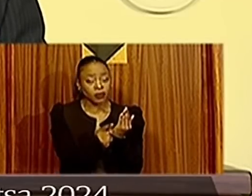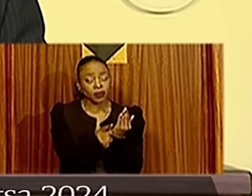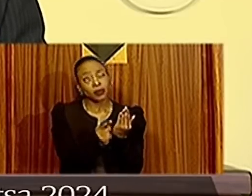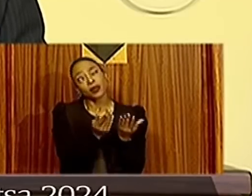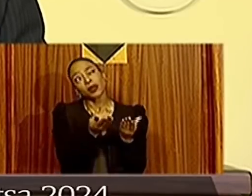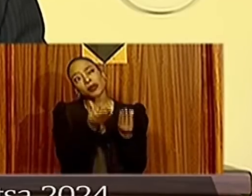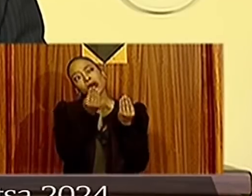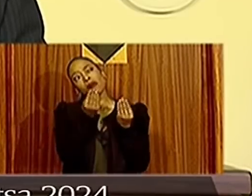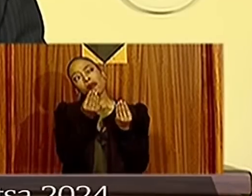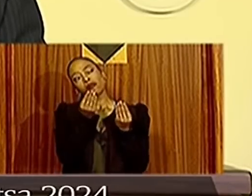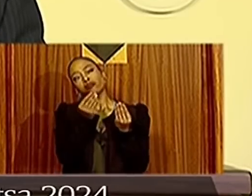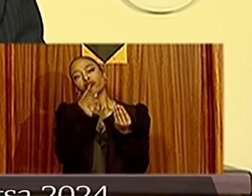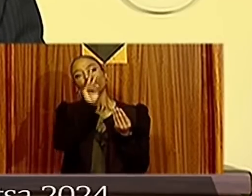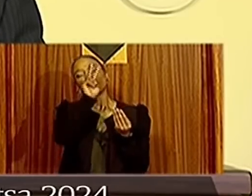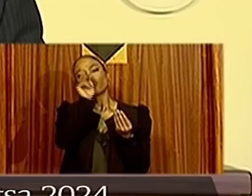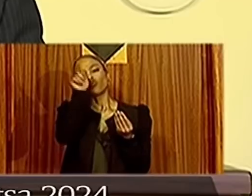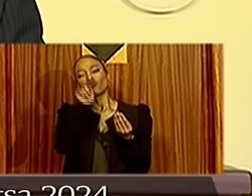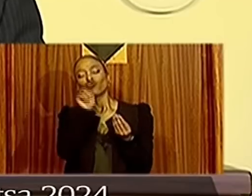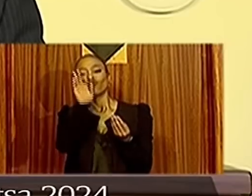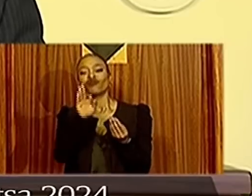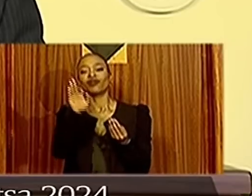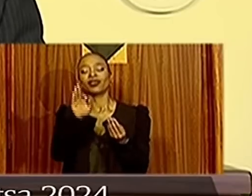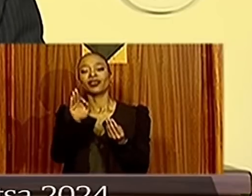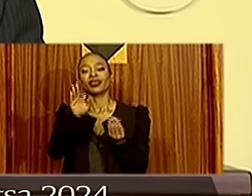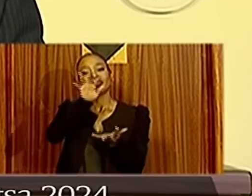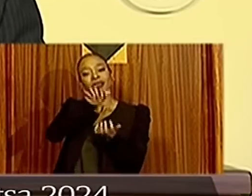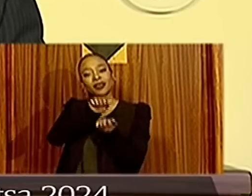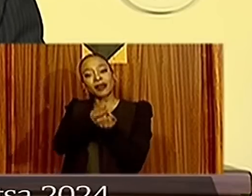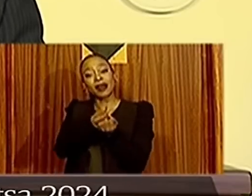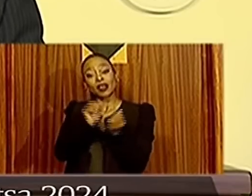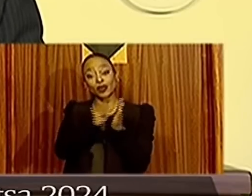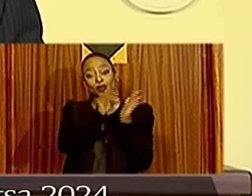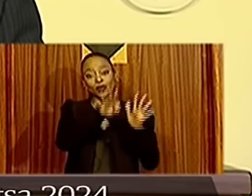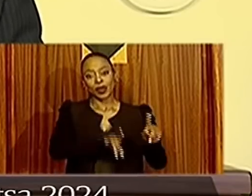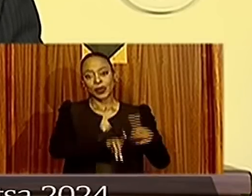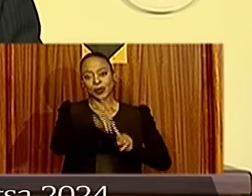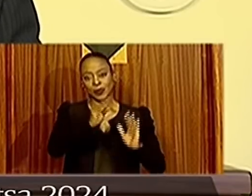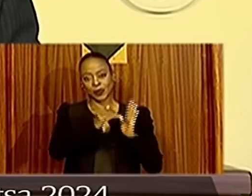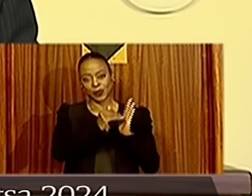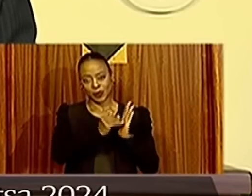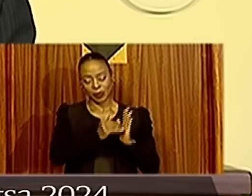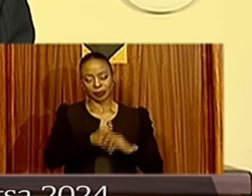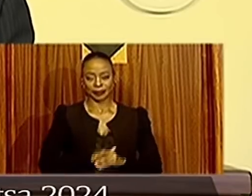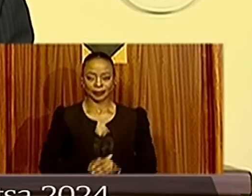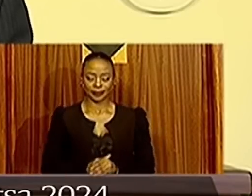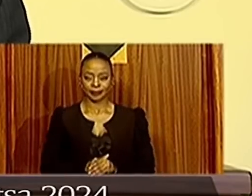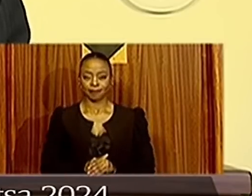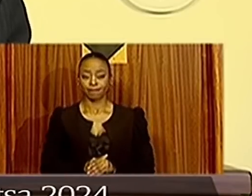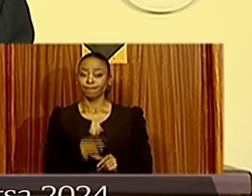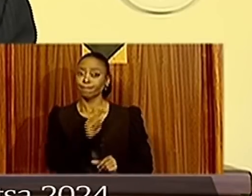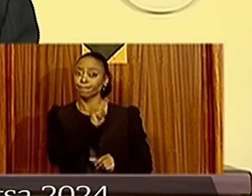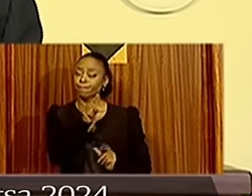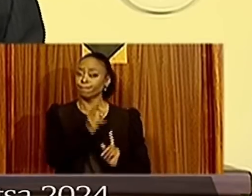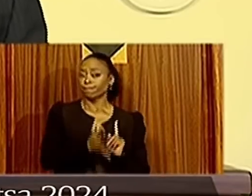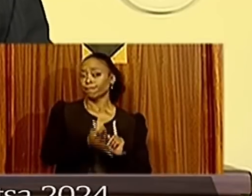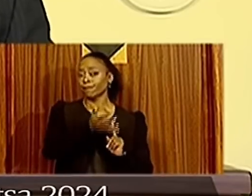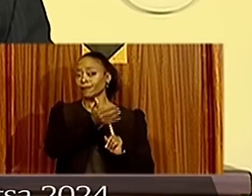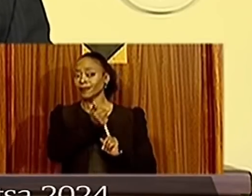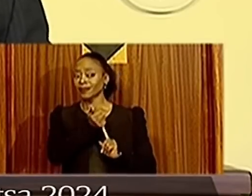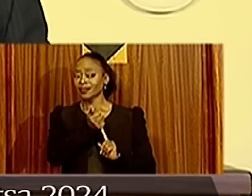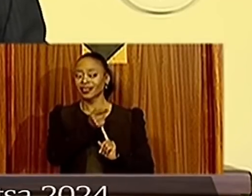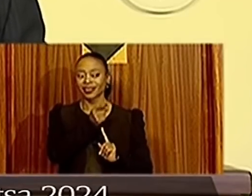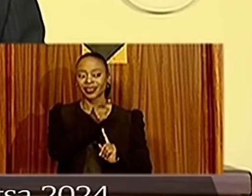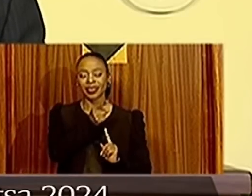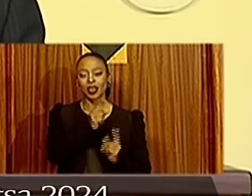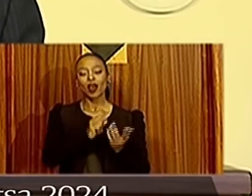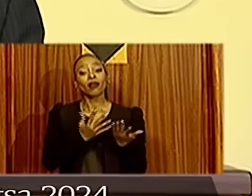around 2/3 of the total bachelor passes obtained. These achievements are